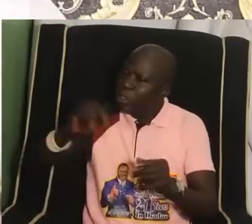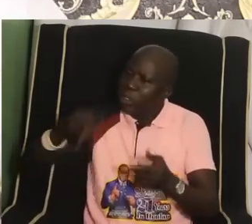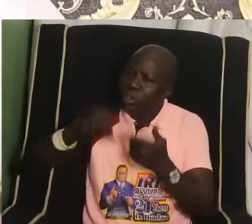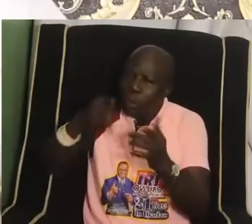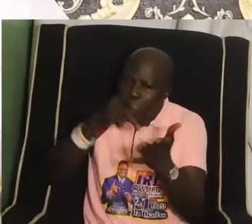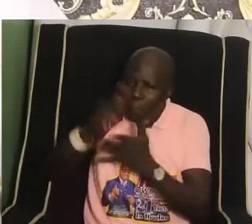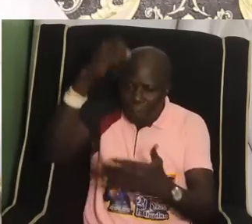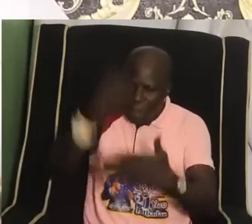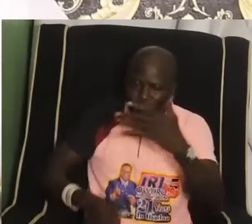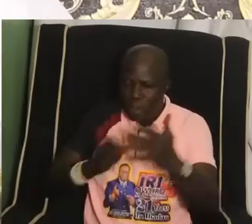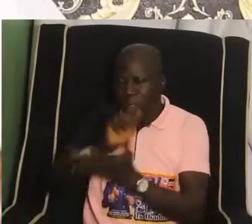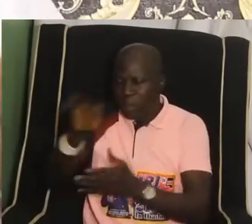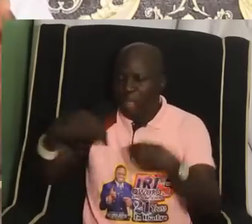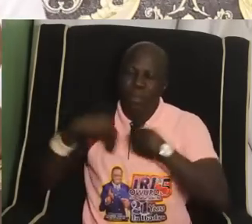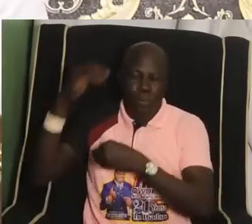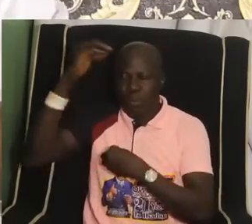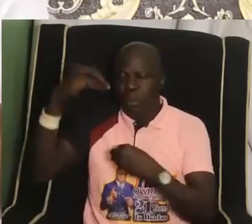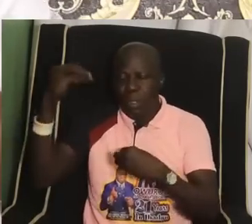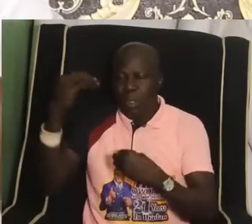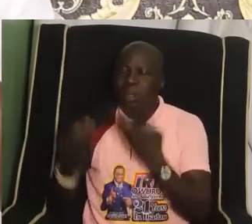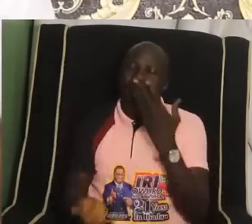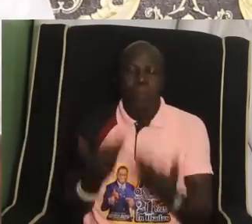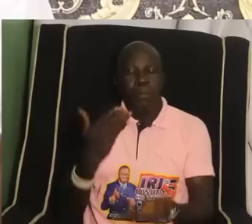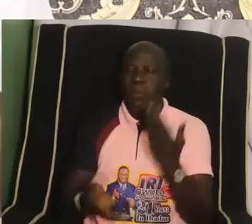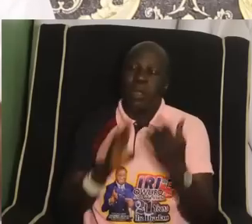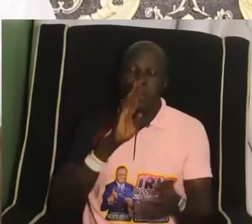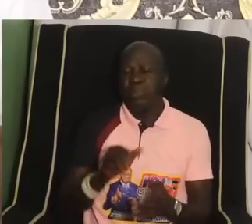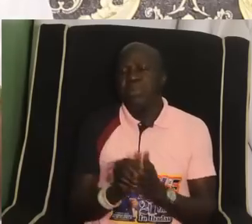a price before you have the privilege. So, but yeah, sure, no